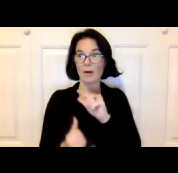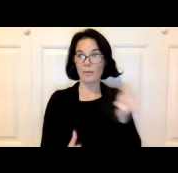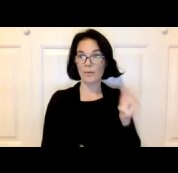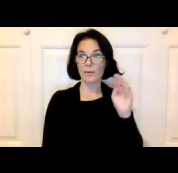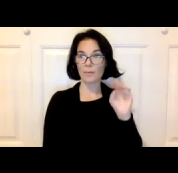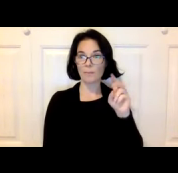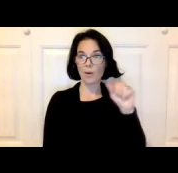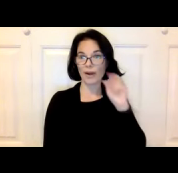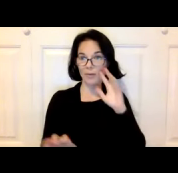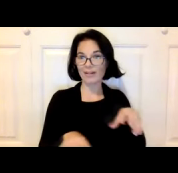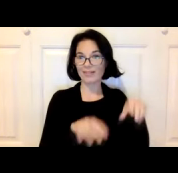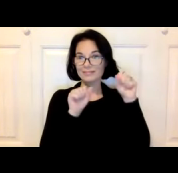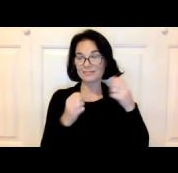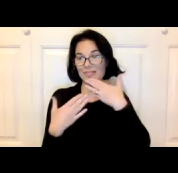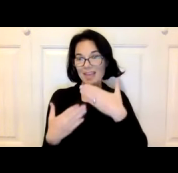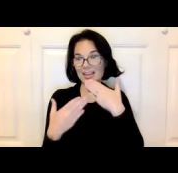Thank you.